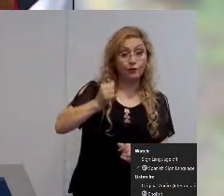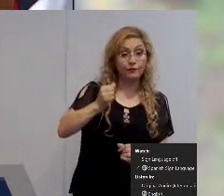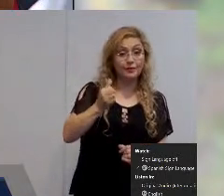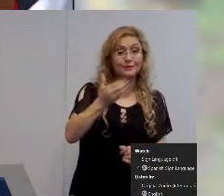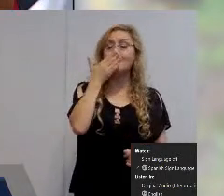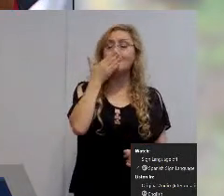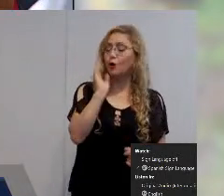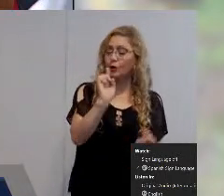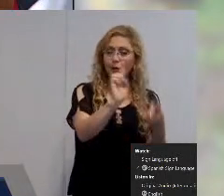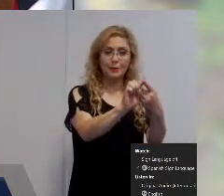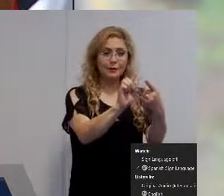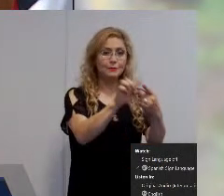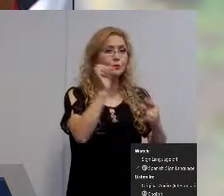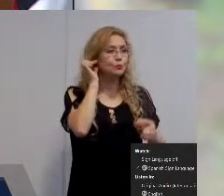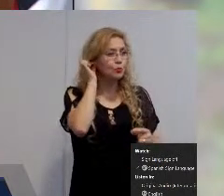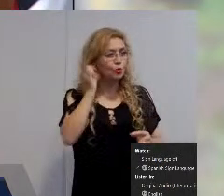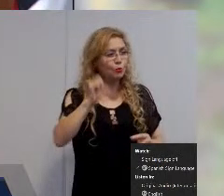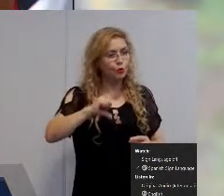rural development,